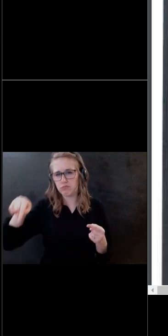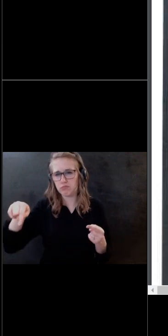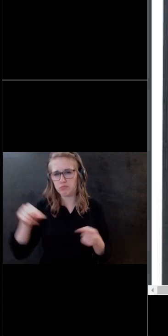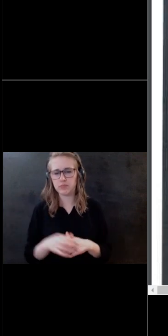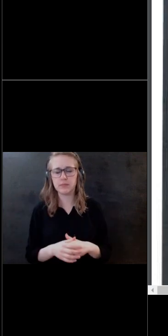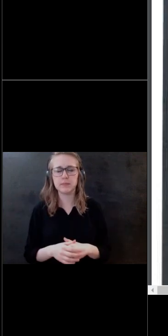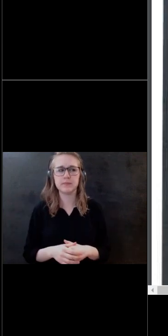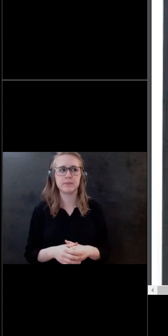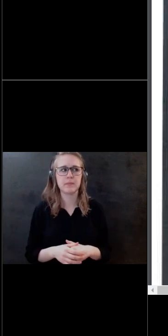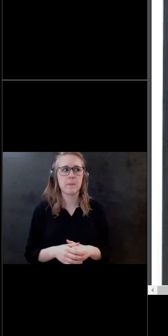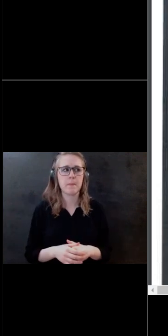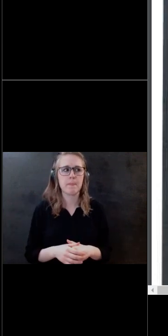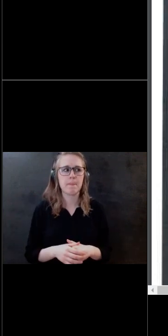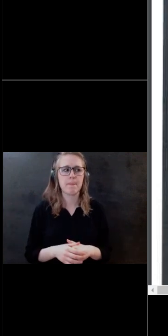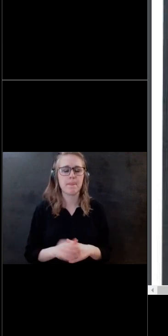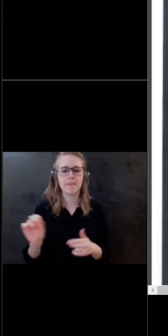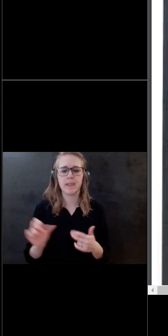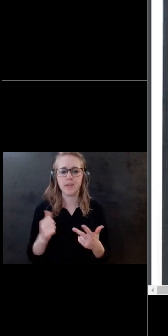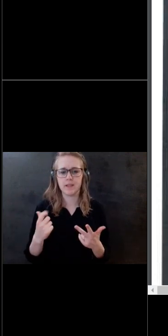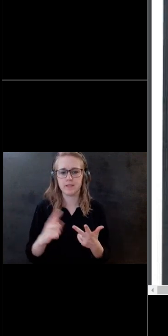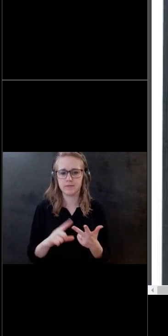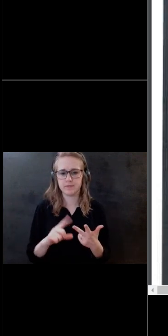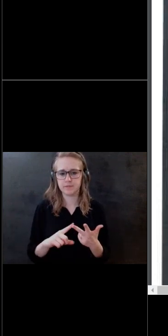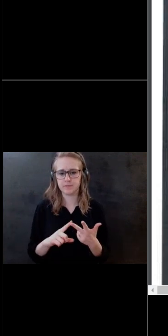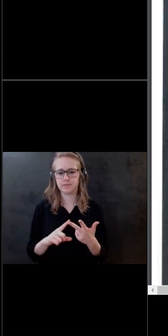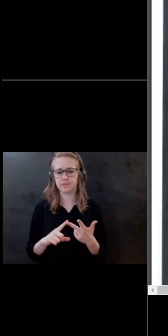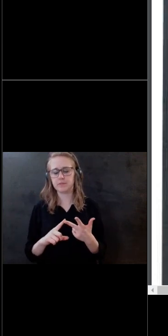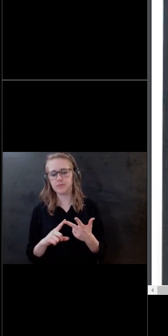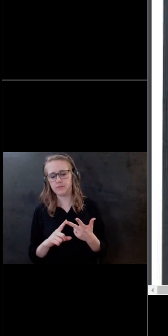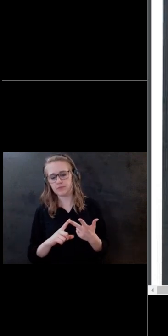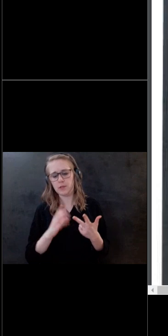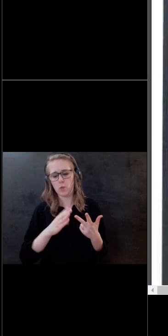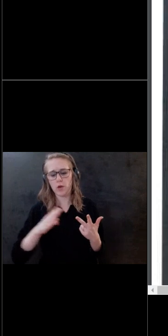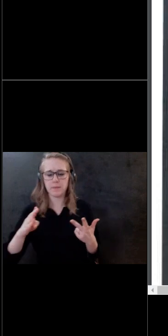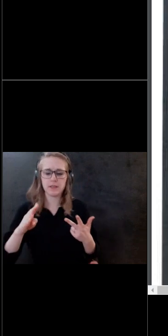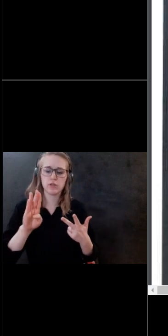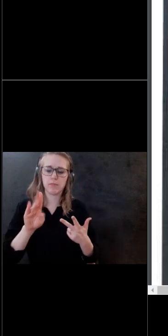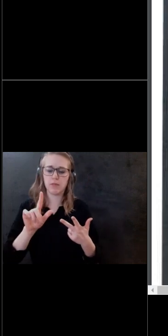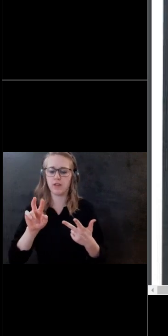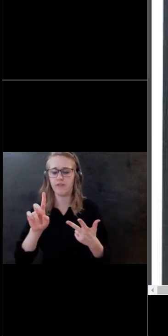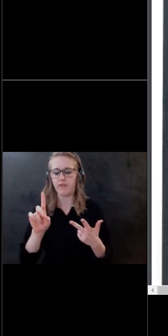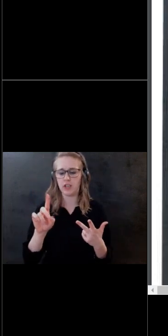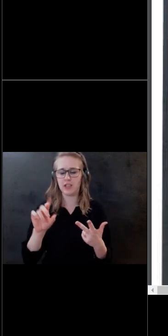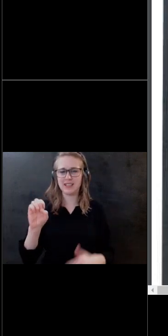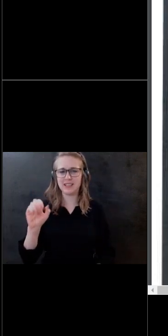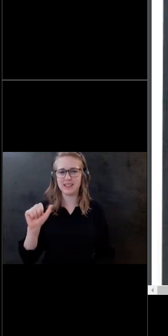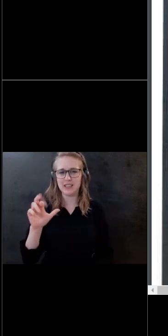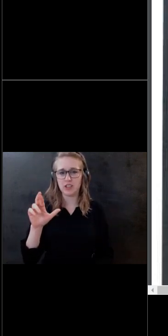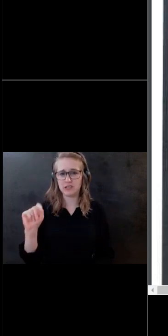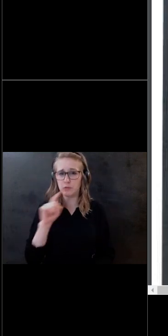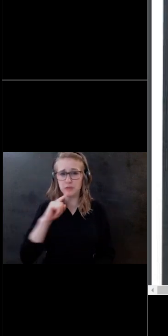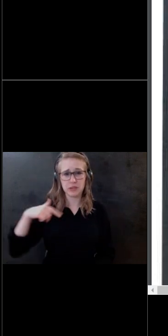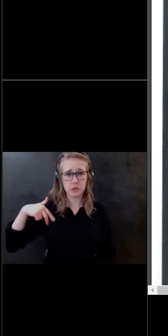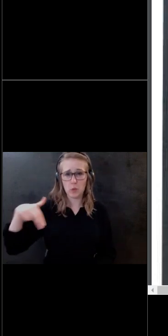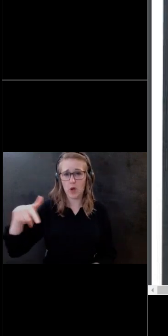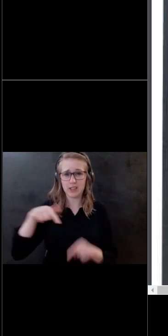have another number here on Boynton Beach Boulevard and Seacrest, which is within walking distance.